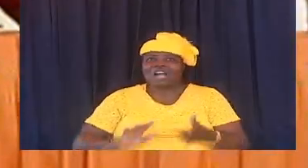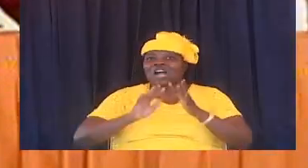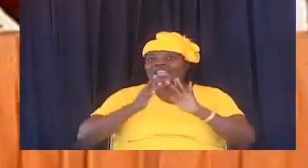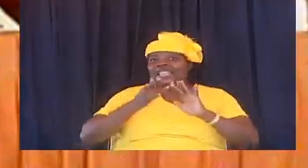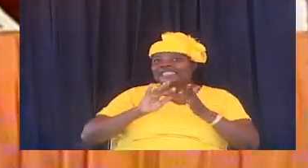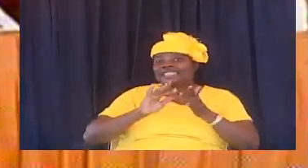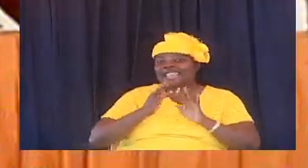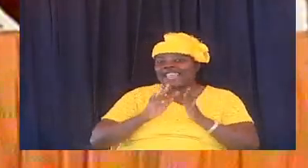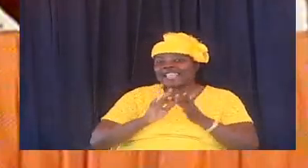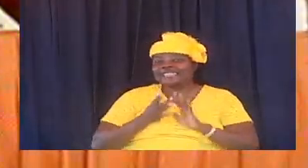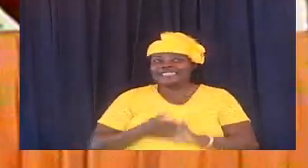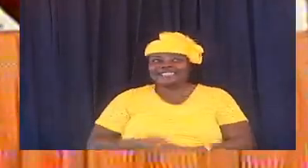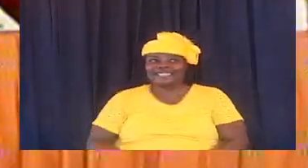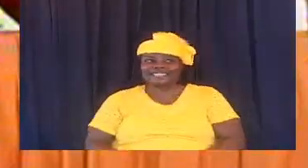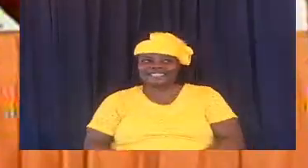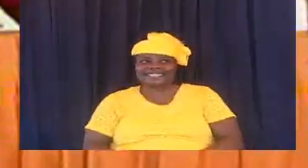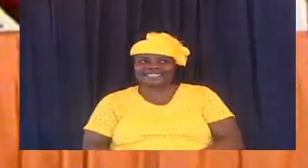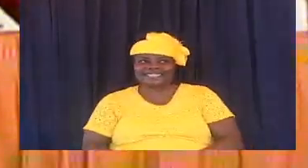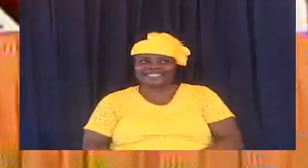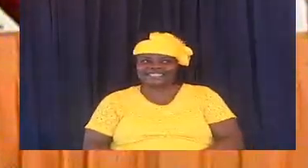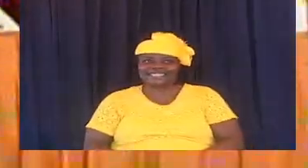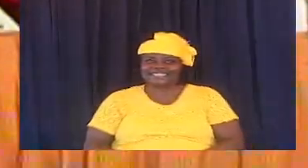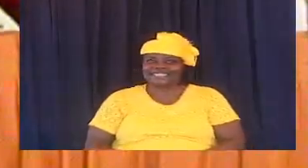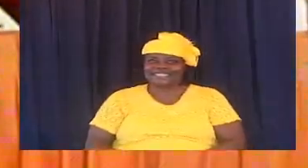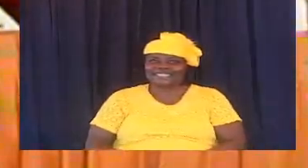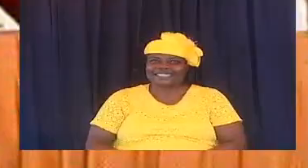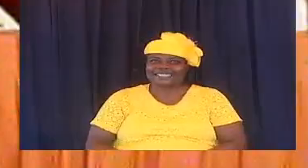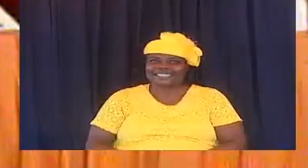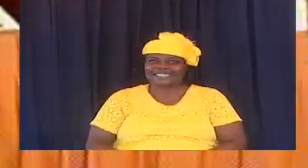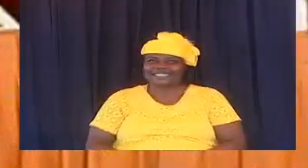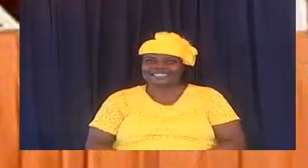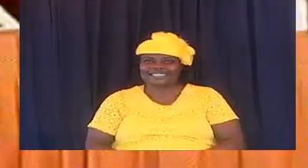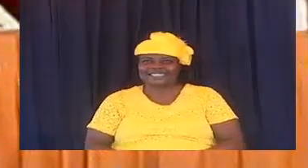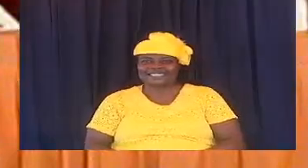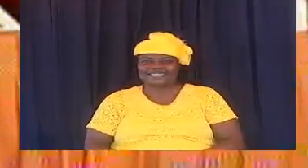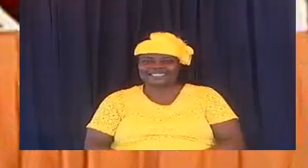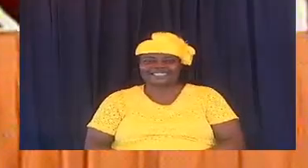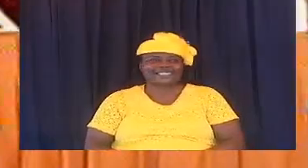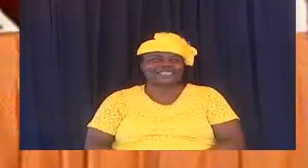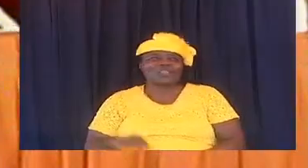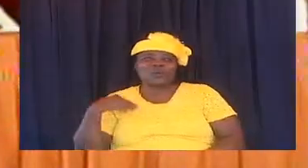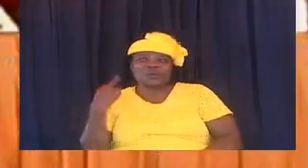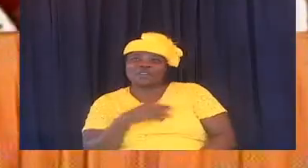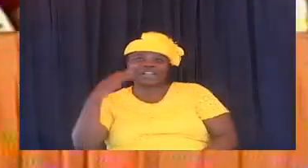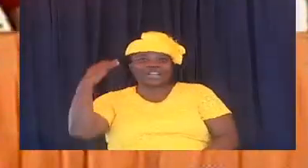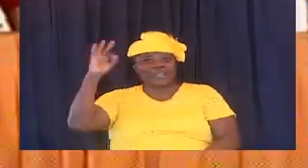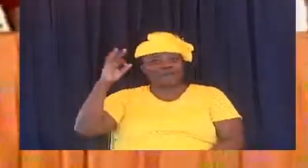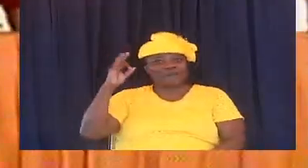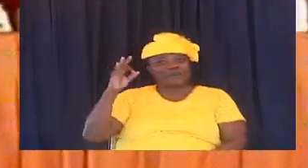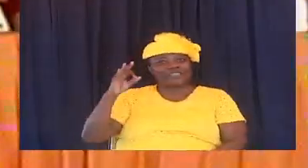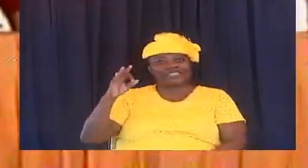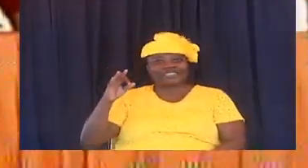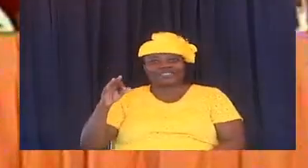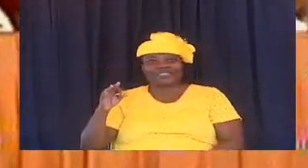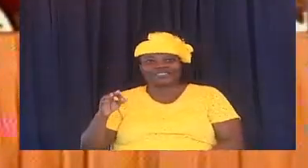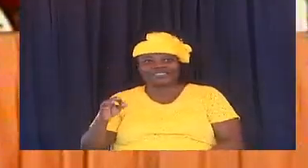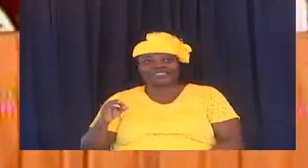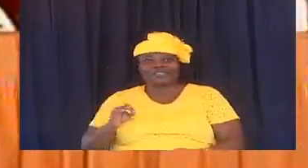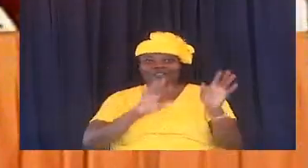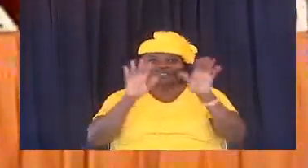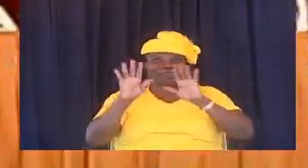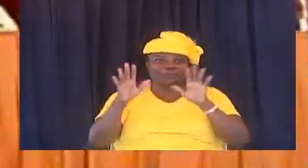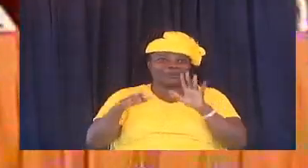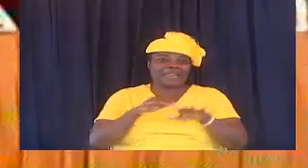long for like a little Sunday night service and get a preacher from there. And we're going to have some of that. But just before we kick that